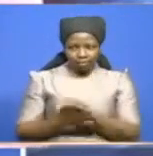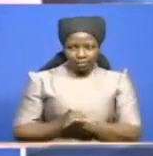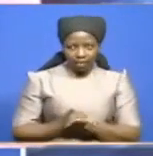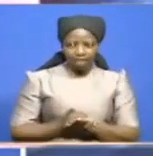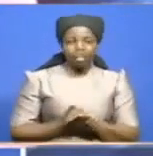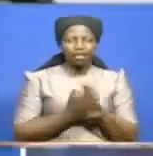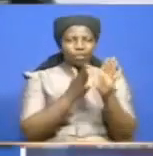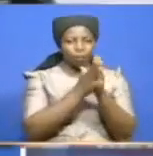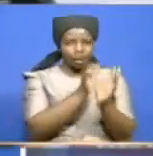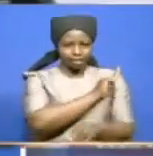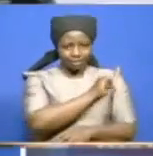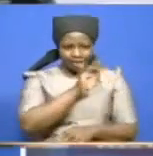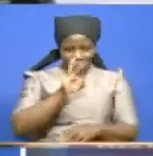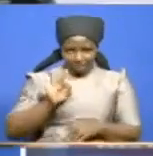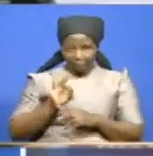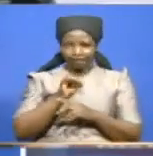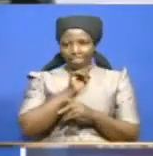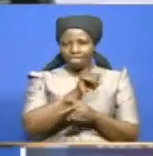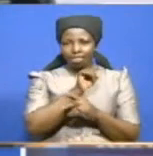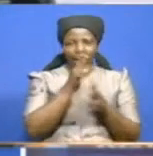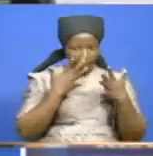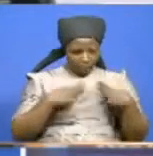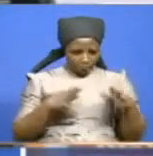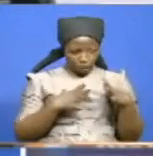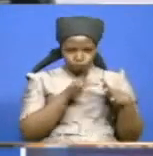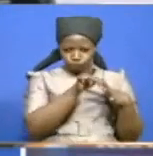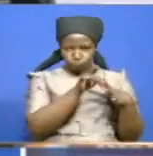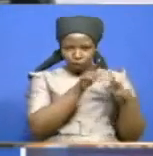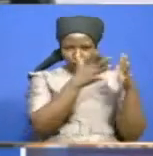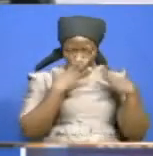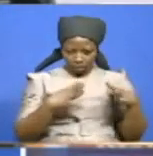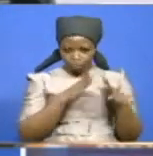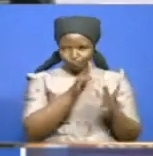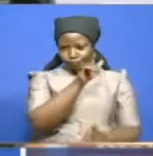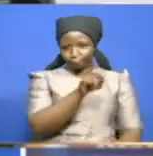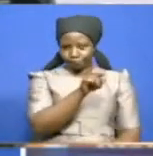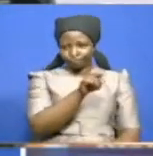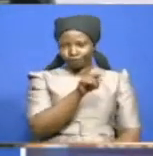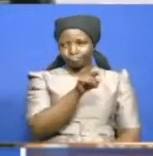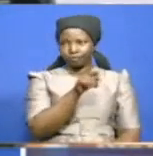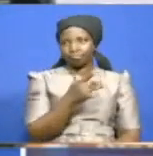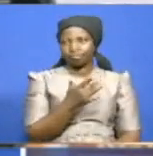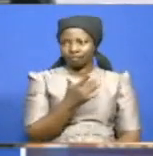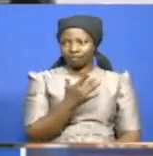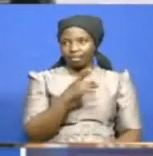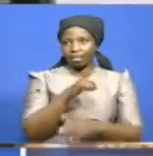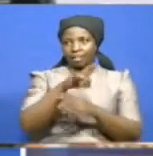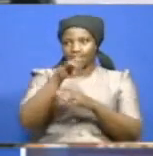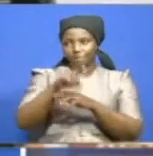With staff, these are human beings, these are persons. Yes. It would have to be very